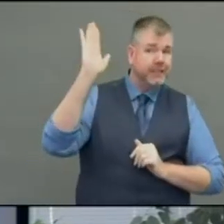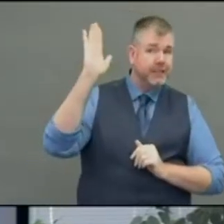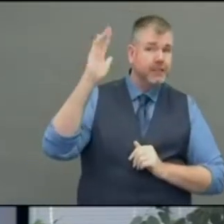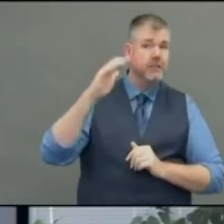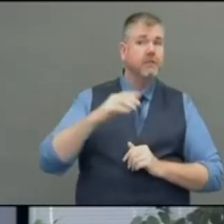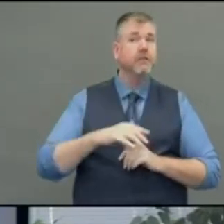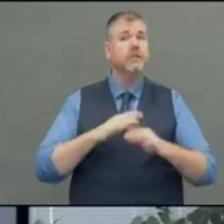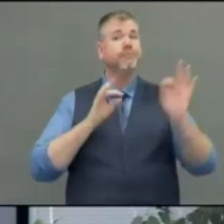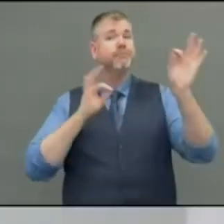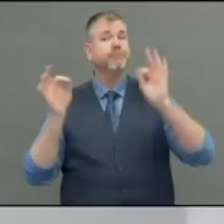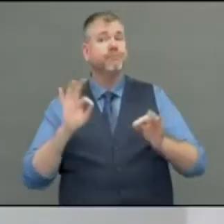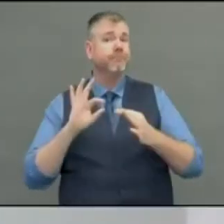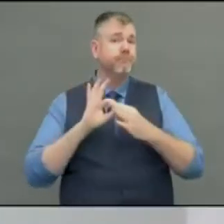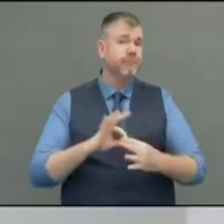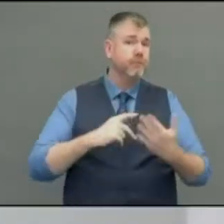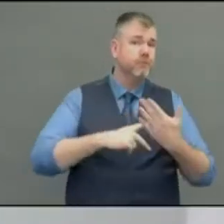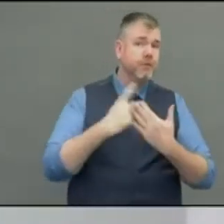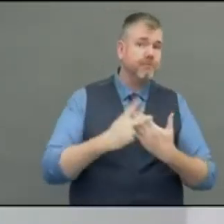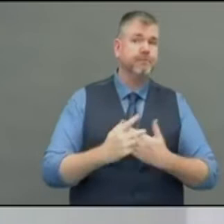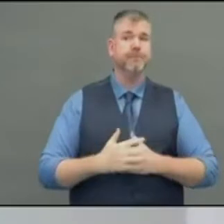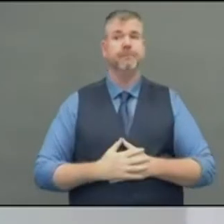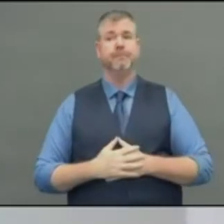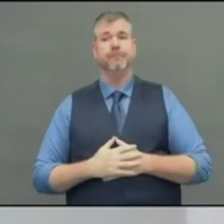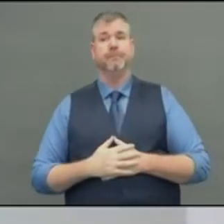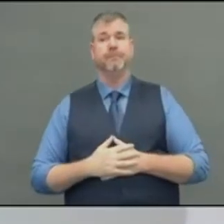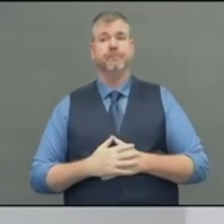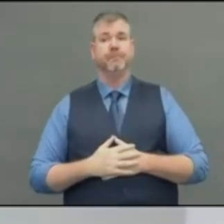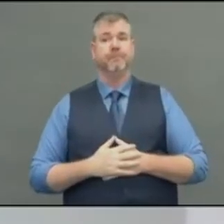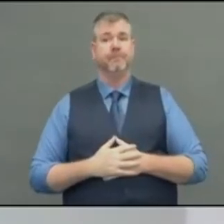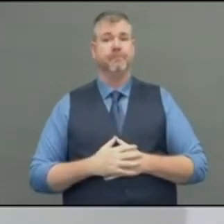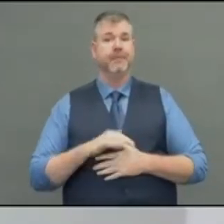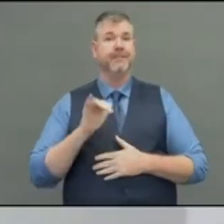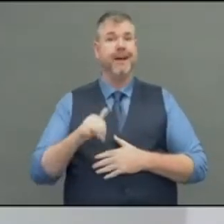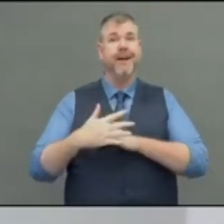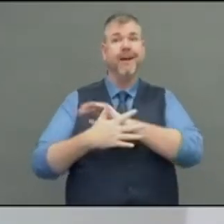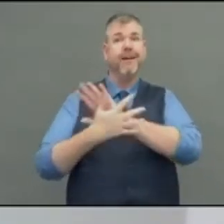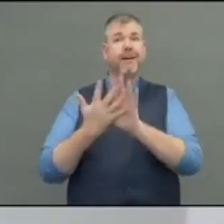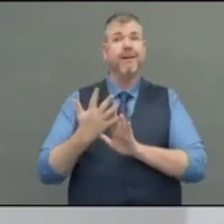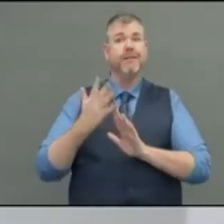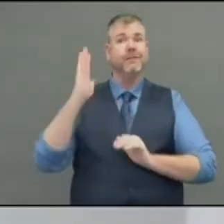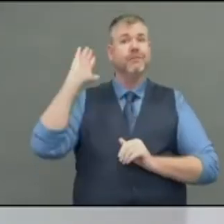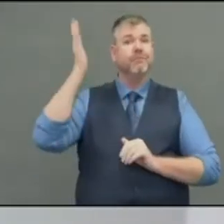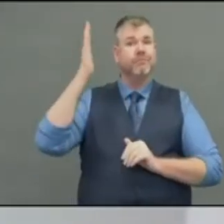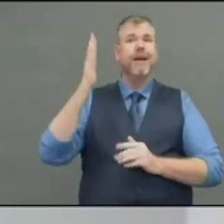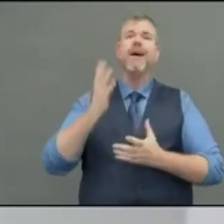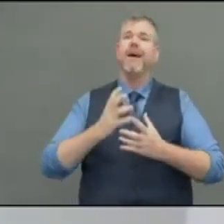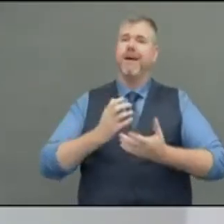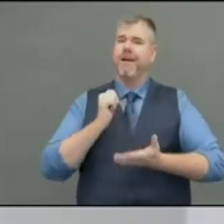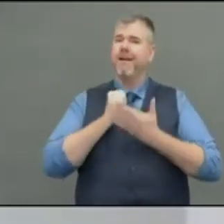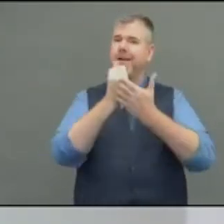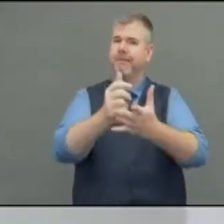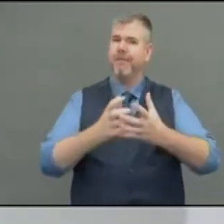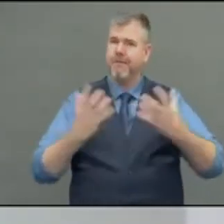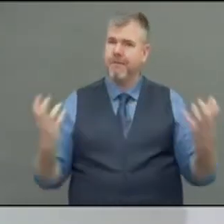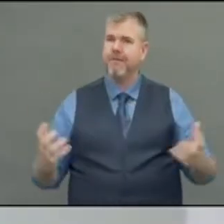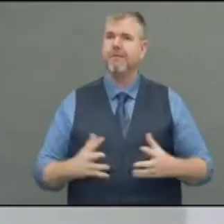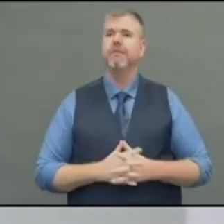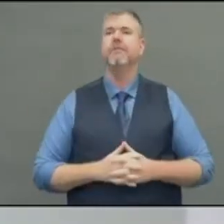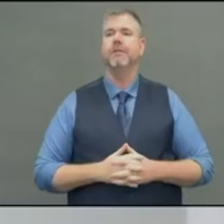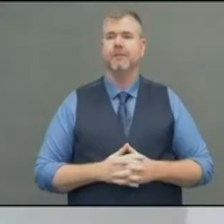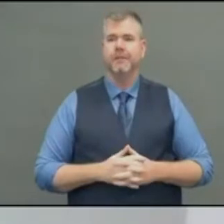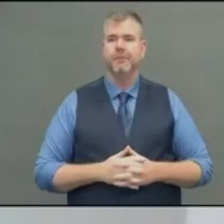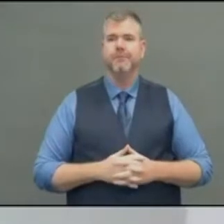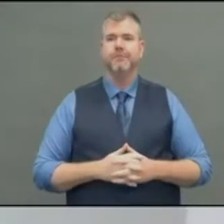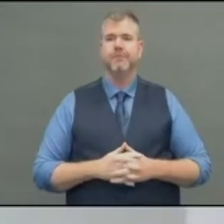program, and those have been tremendously helpful. And then also in regards to the program